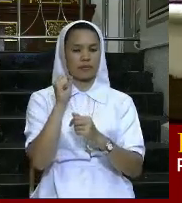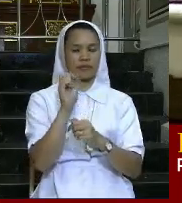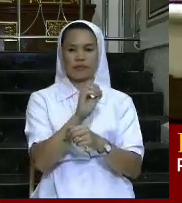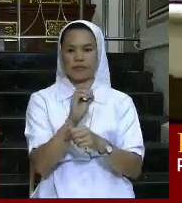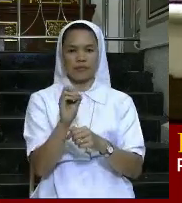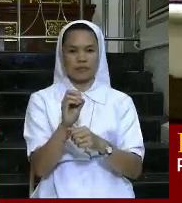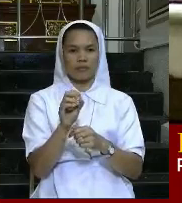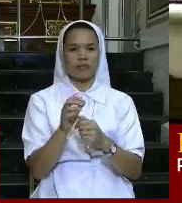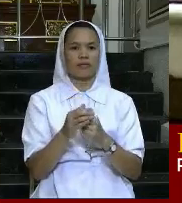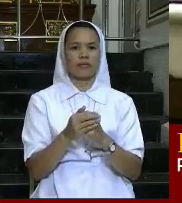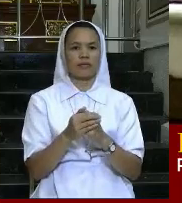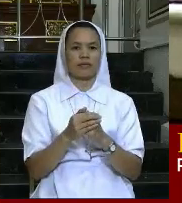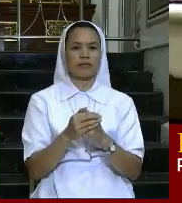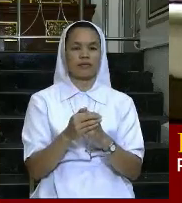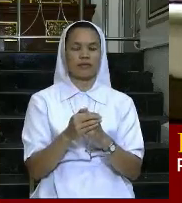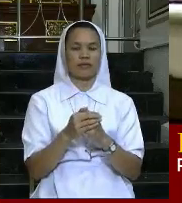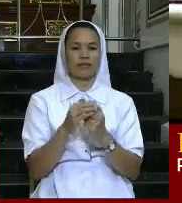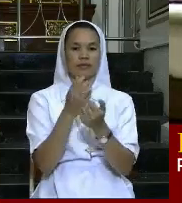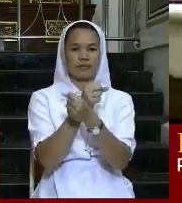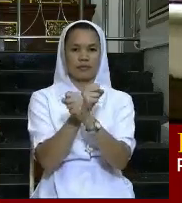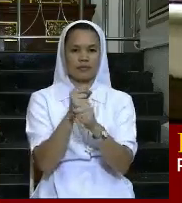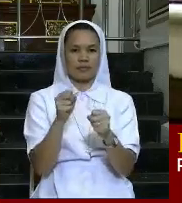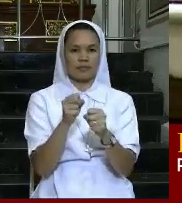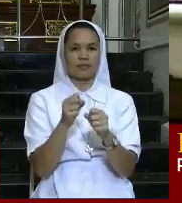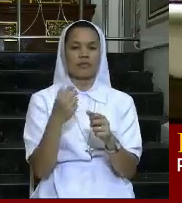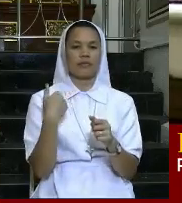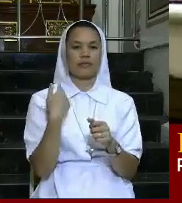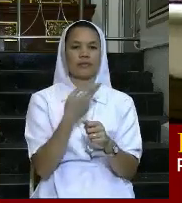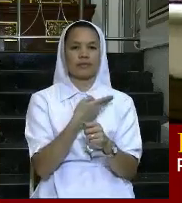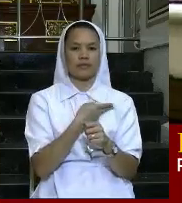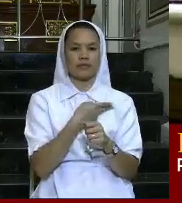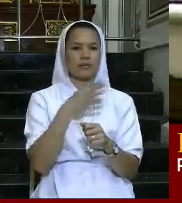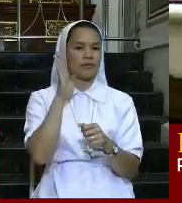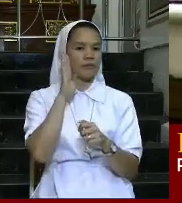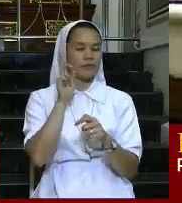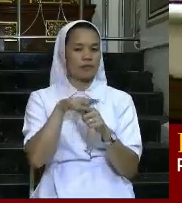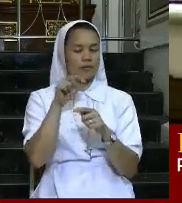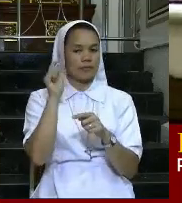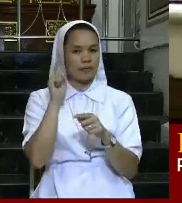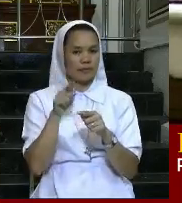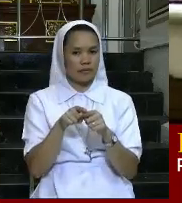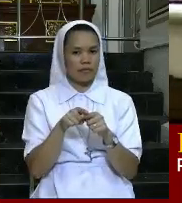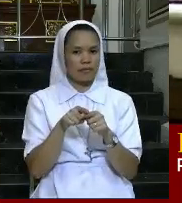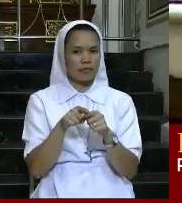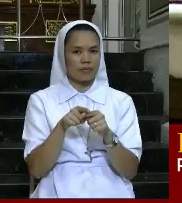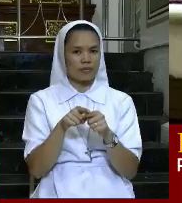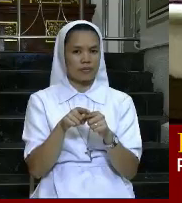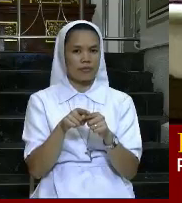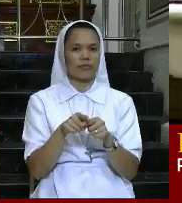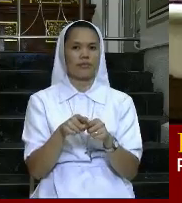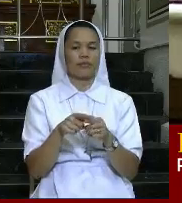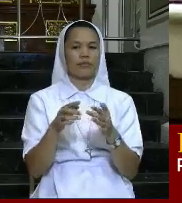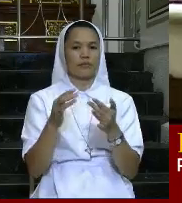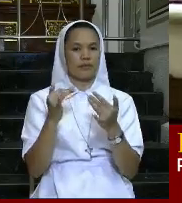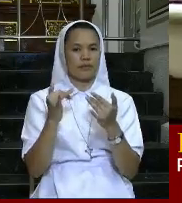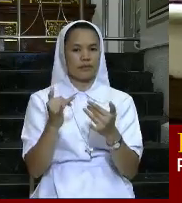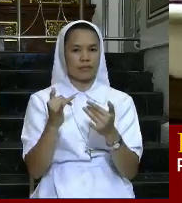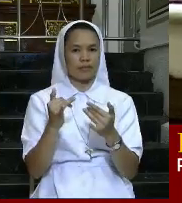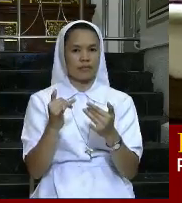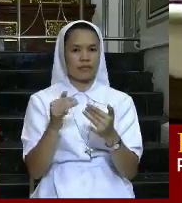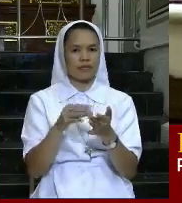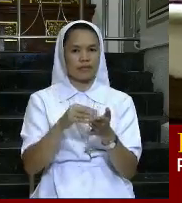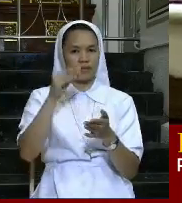our side and save us? My brothers and sisters, return to Psalm 18